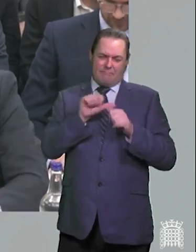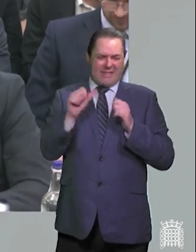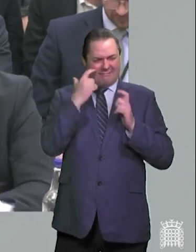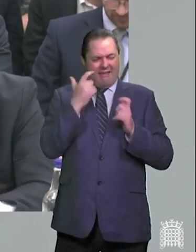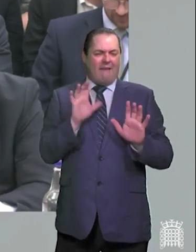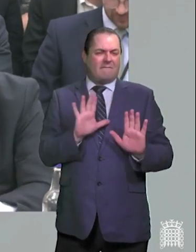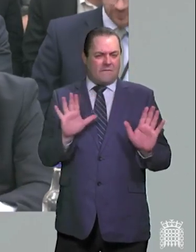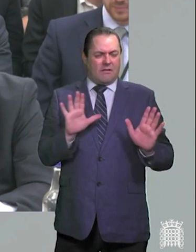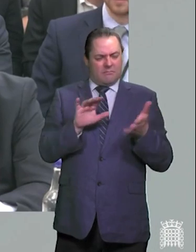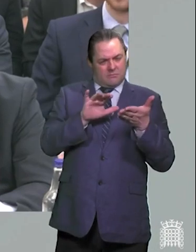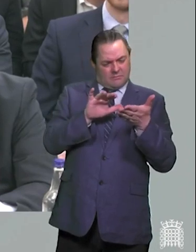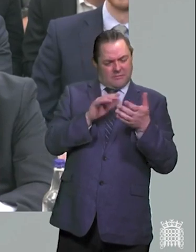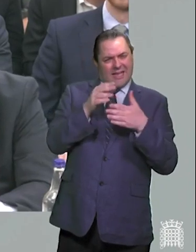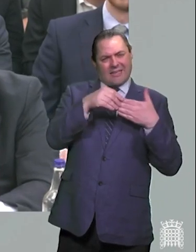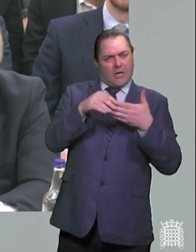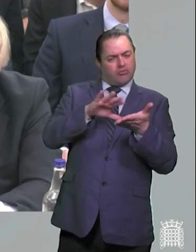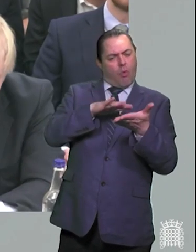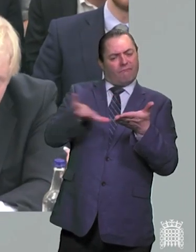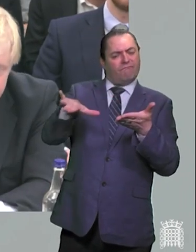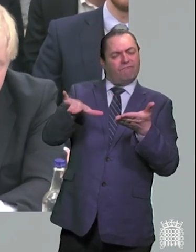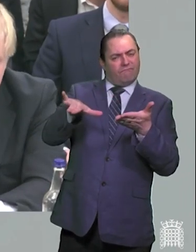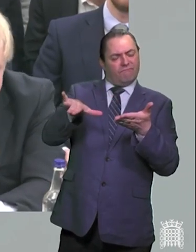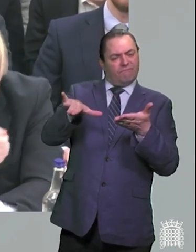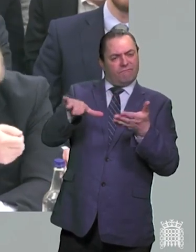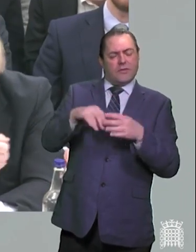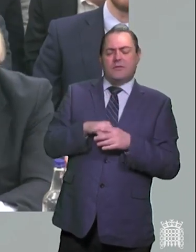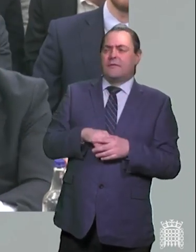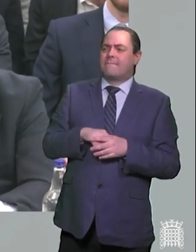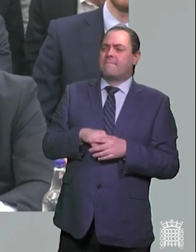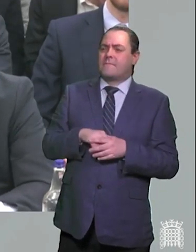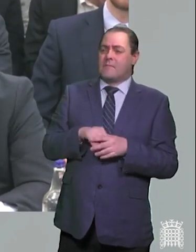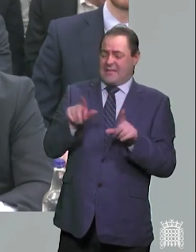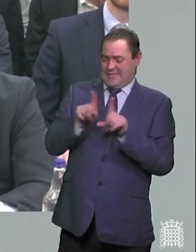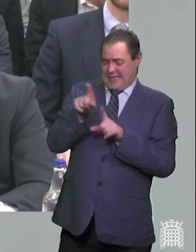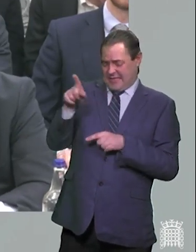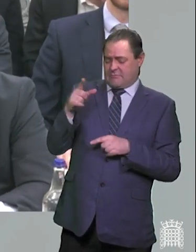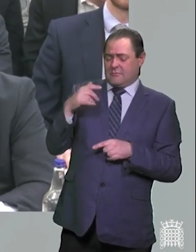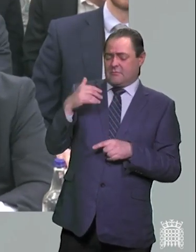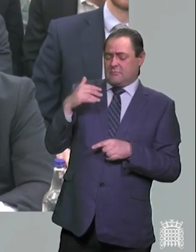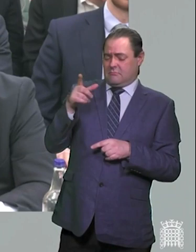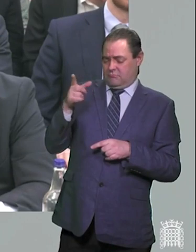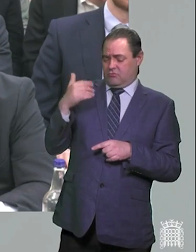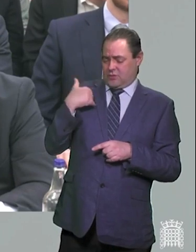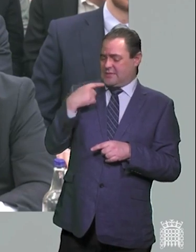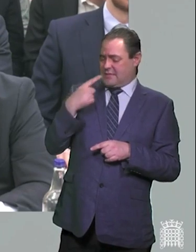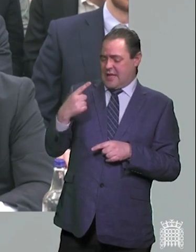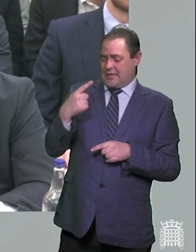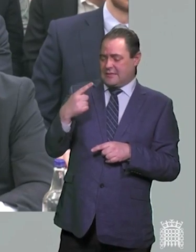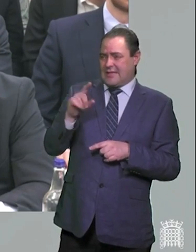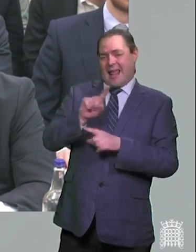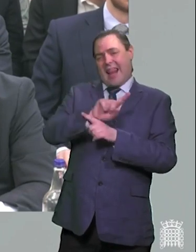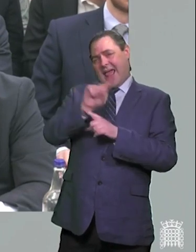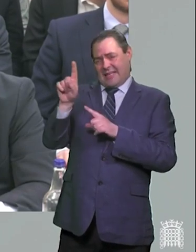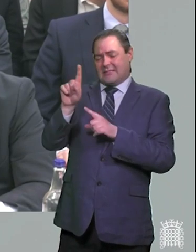to take out the reference to the guidance. It is true, as you just said, Mr. Carter, that I then went on to, later